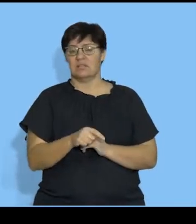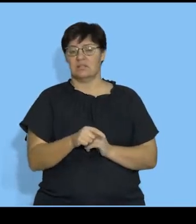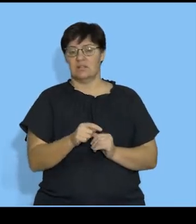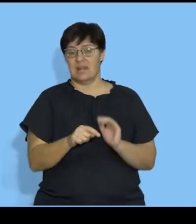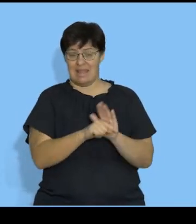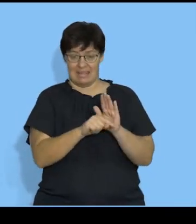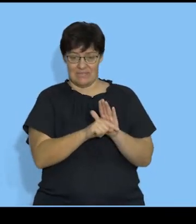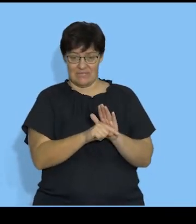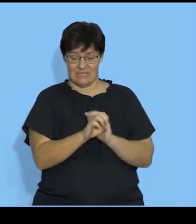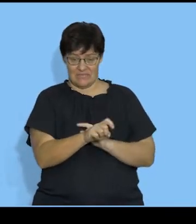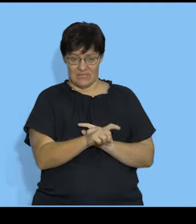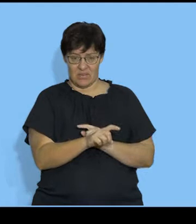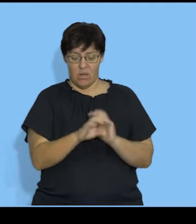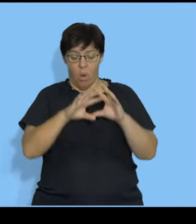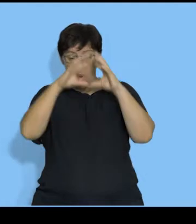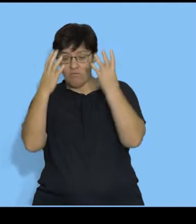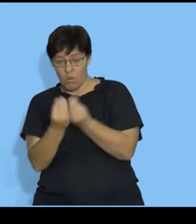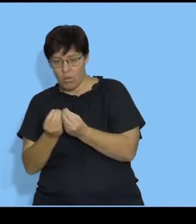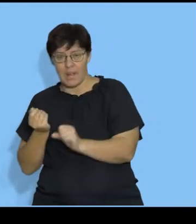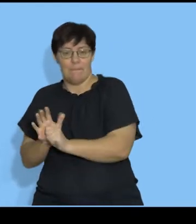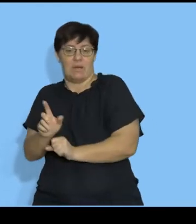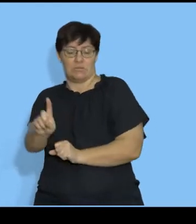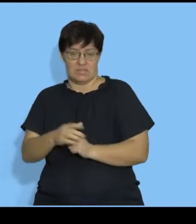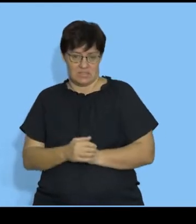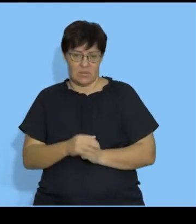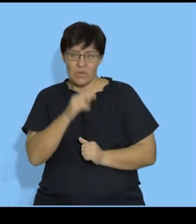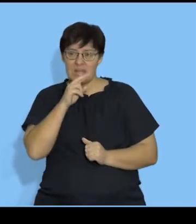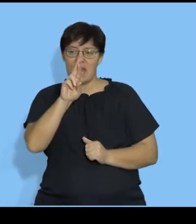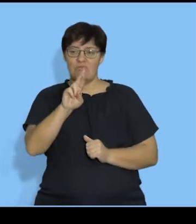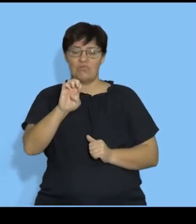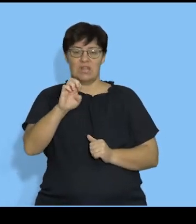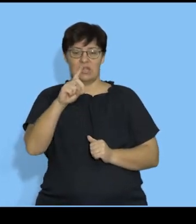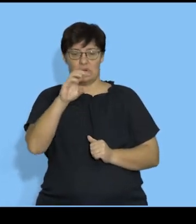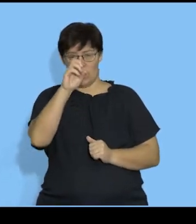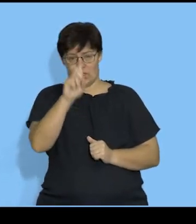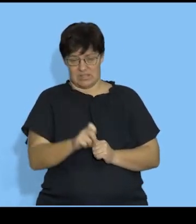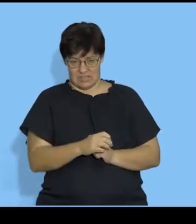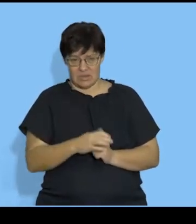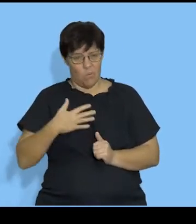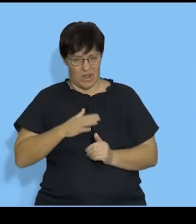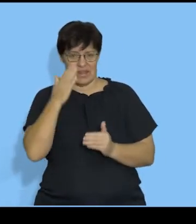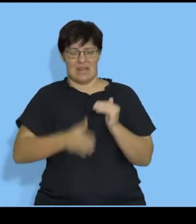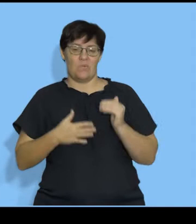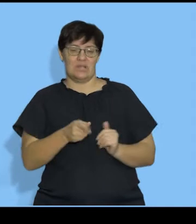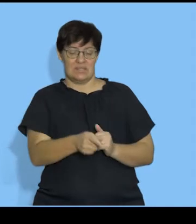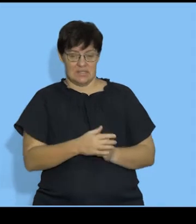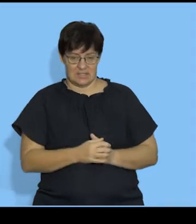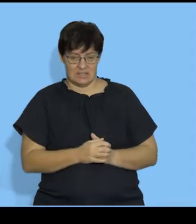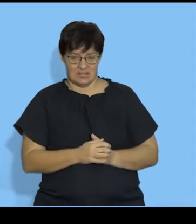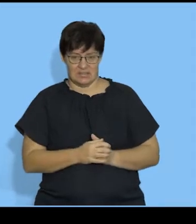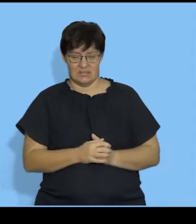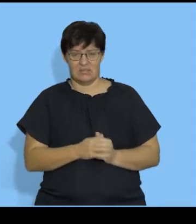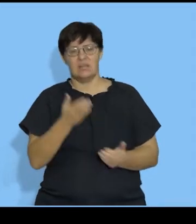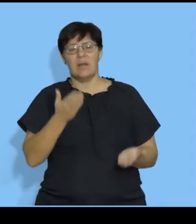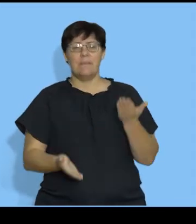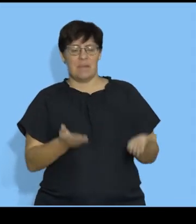Remember, the overall reaction is actually a redox reaction. That's what we want to arrive at the end of the day, okay? So this is the balanced